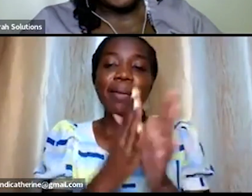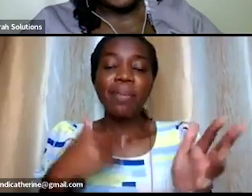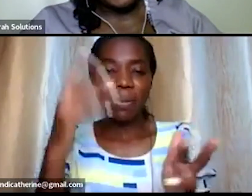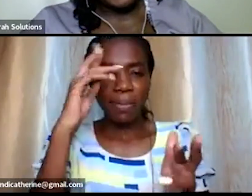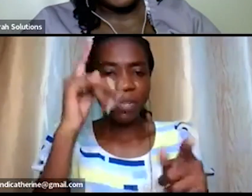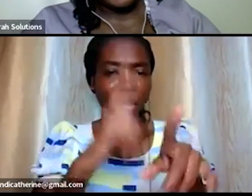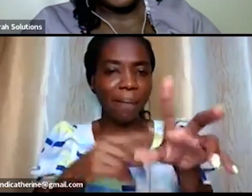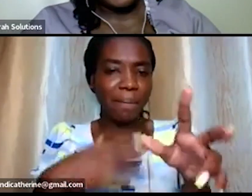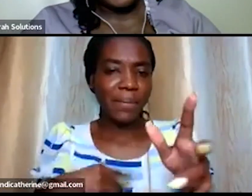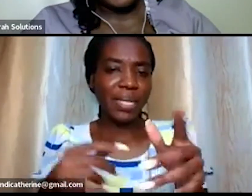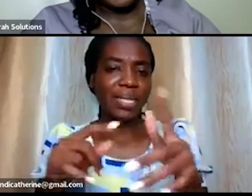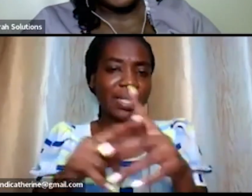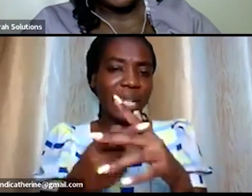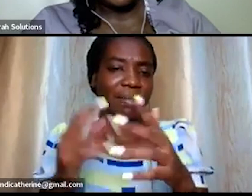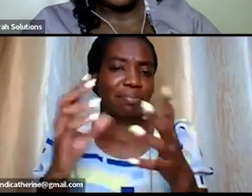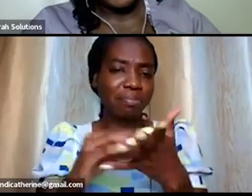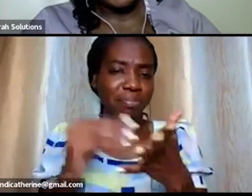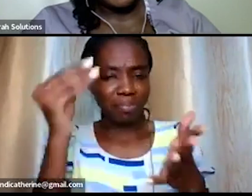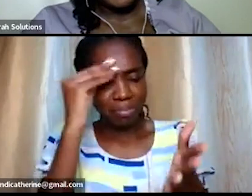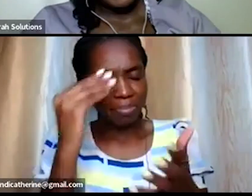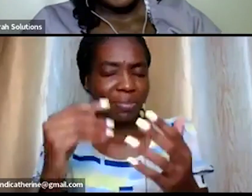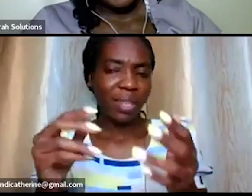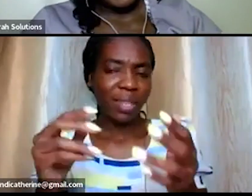to swim, I was told just go